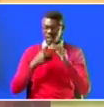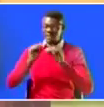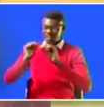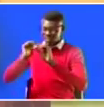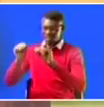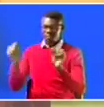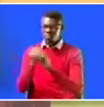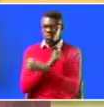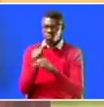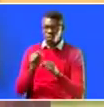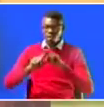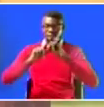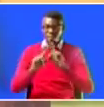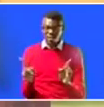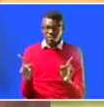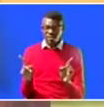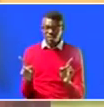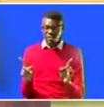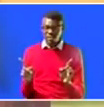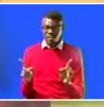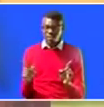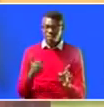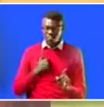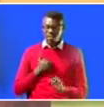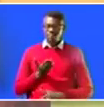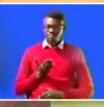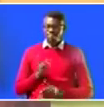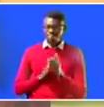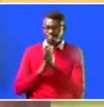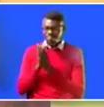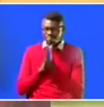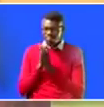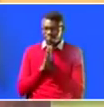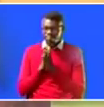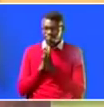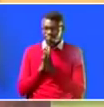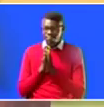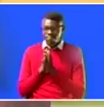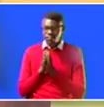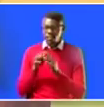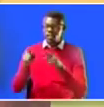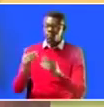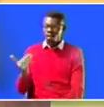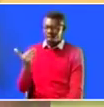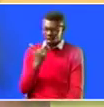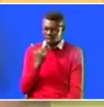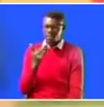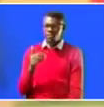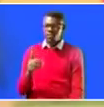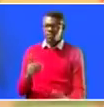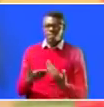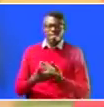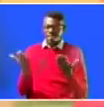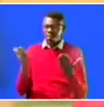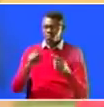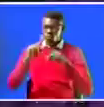him in that. But I would rather prefer that he's able to ask any question he wants. He's able to get